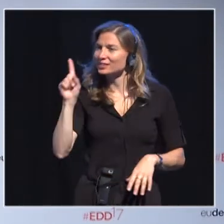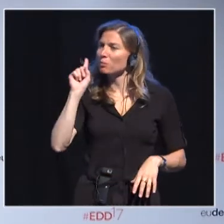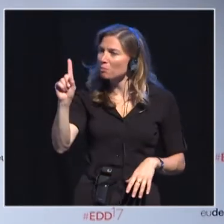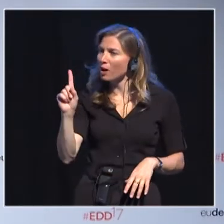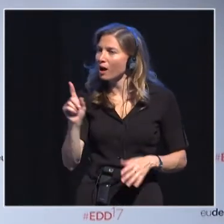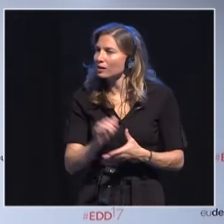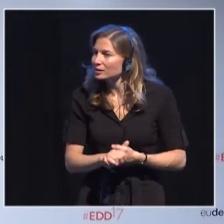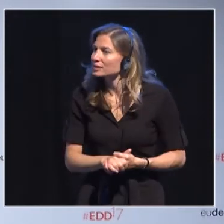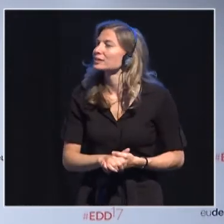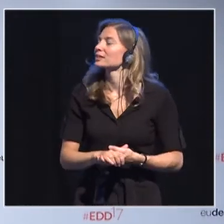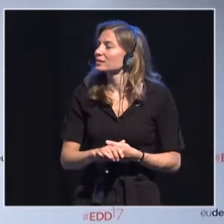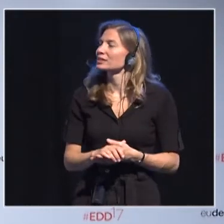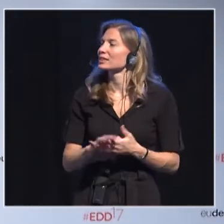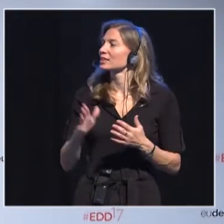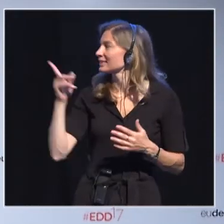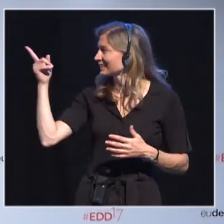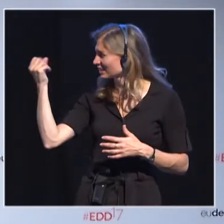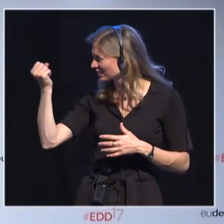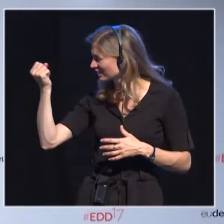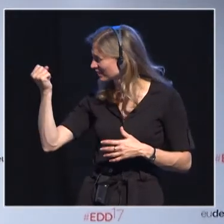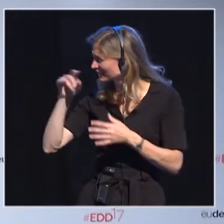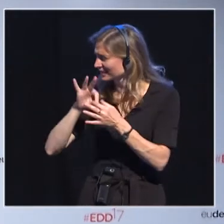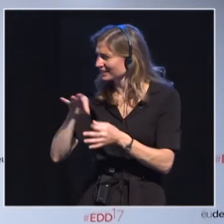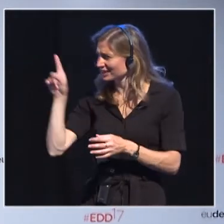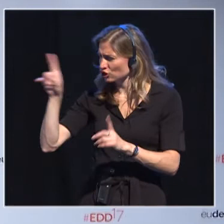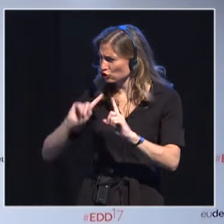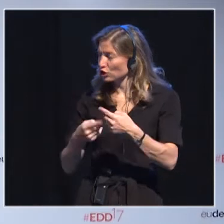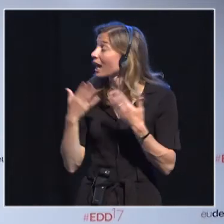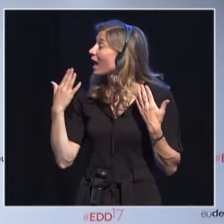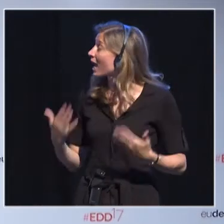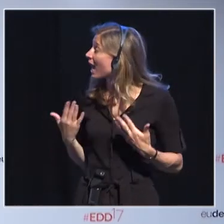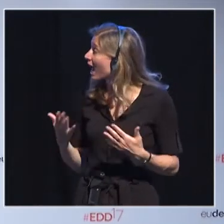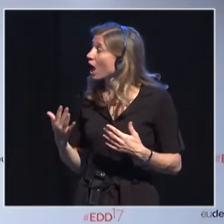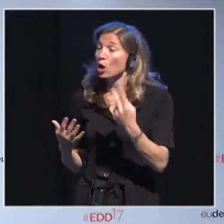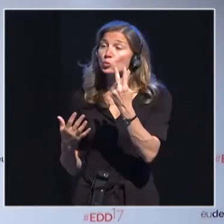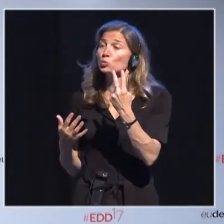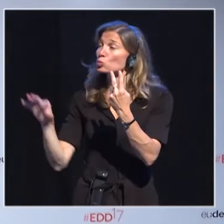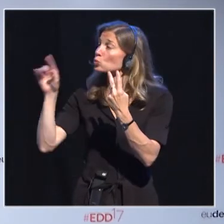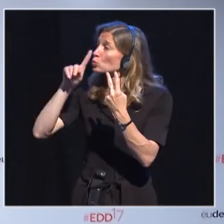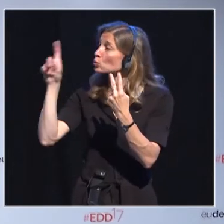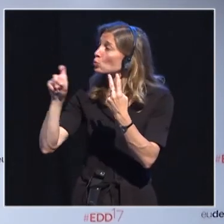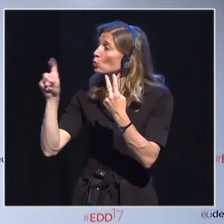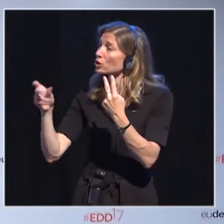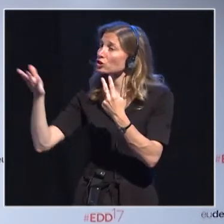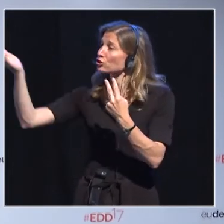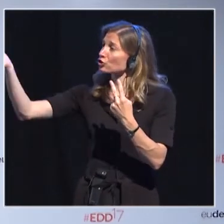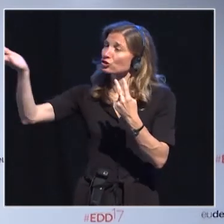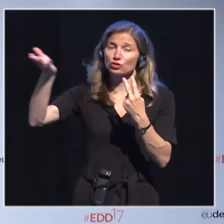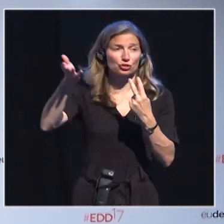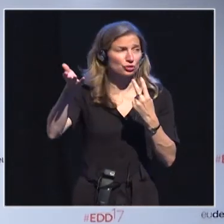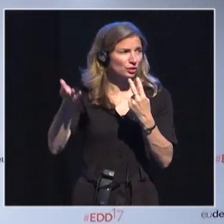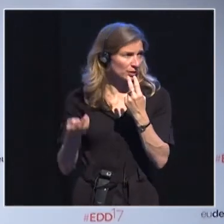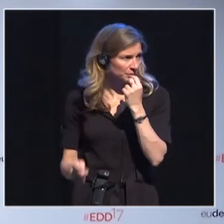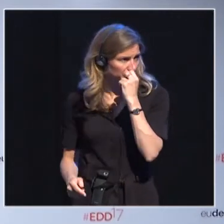time to discuss challenges. So I'll ask you to hold on to your comments till then. We'll take 2 more audience questions very briefly. Over